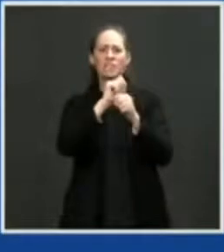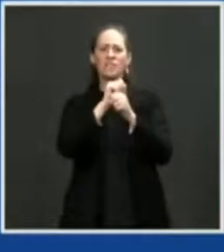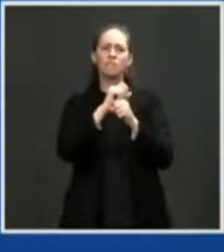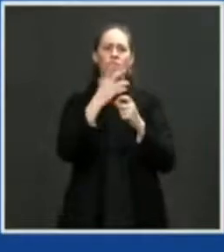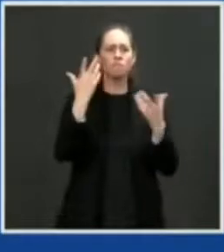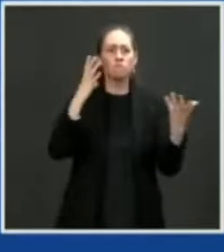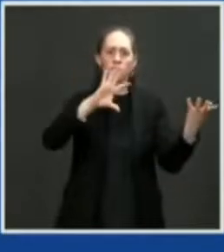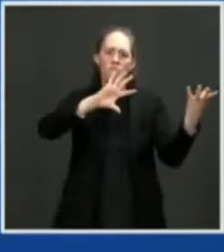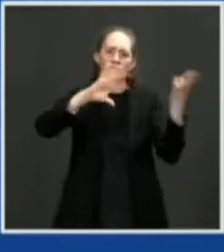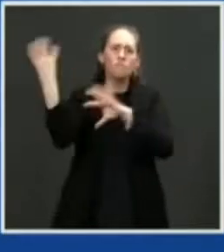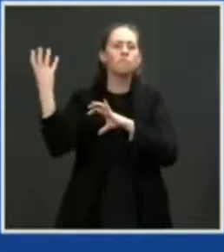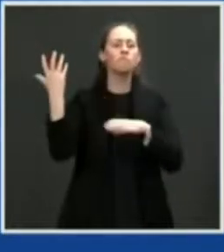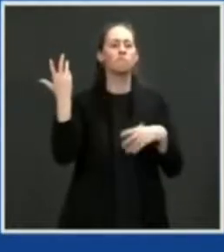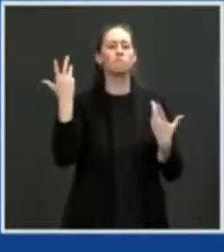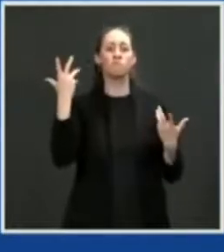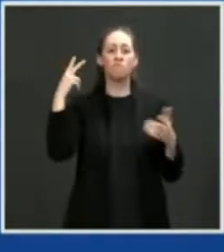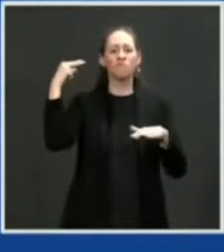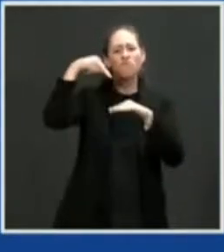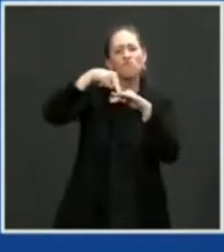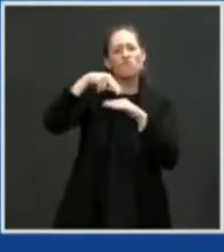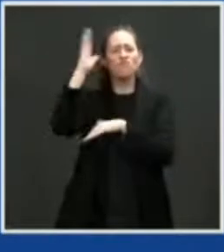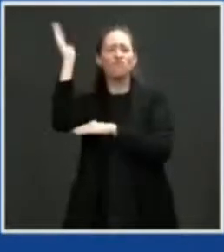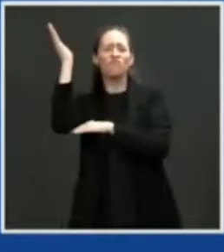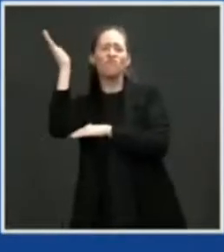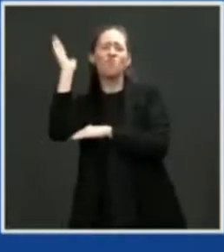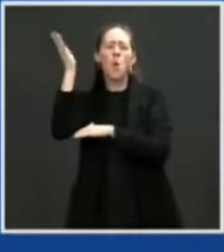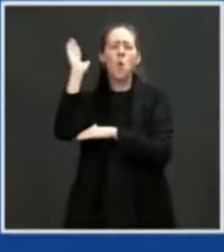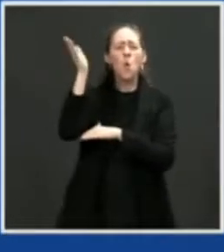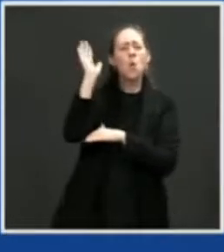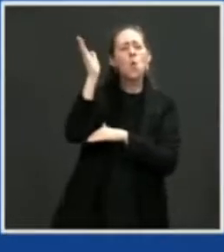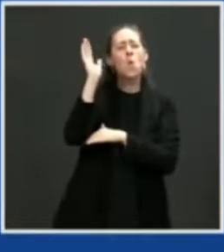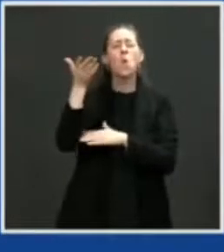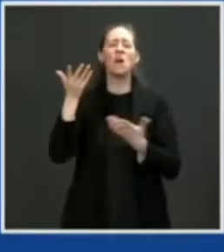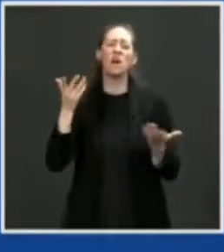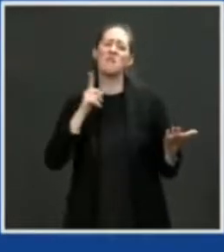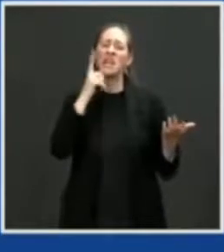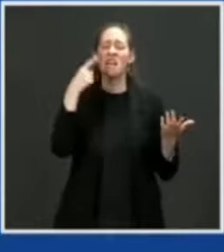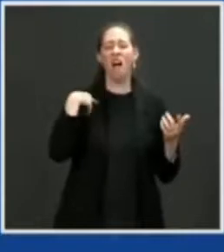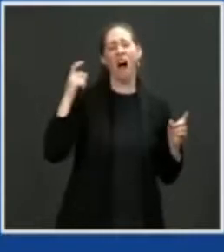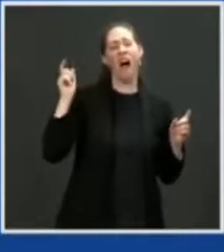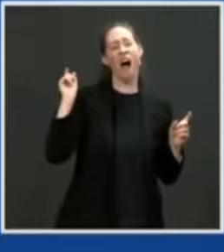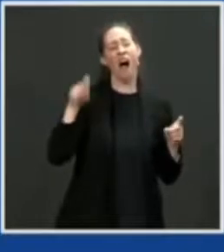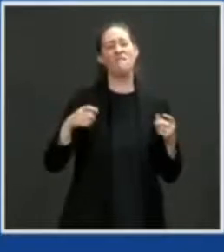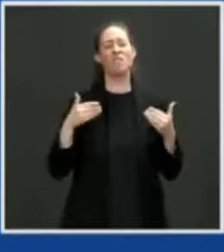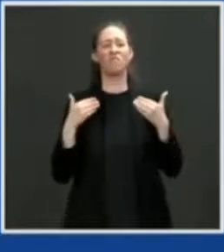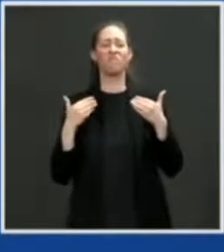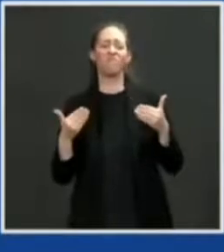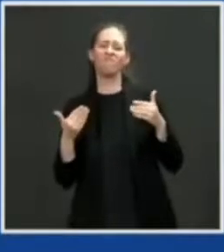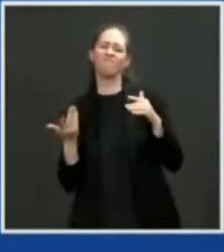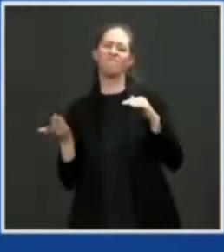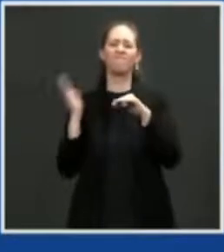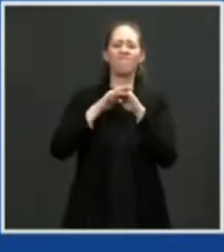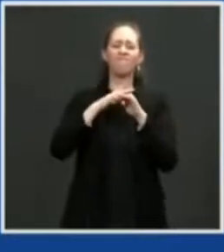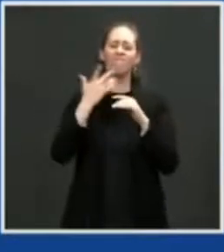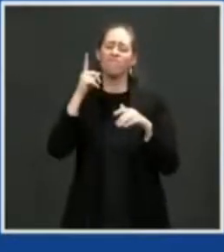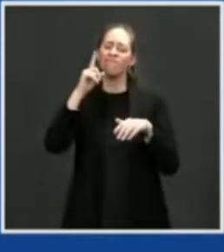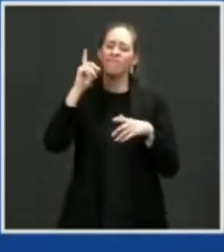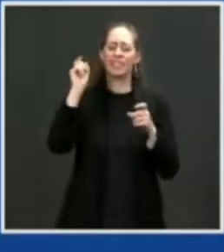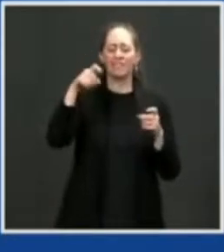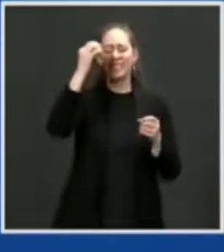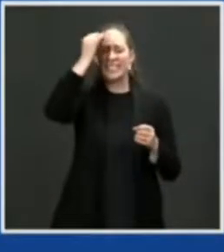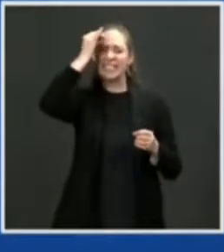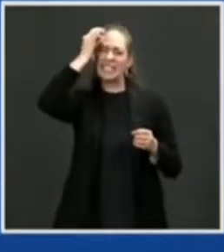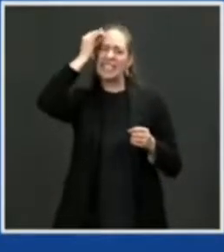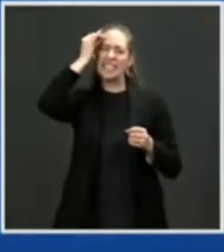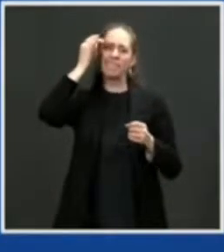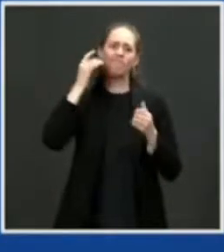I was then thinking. we'll have to go beyond what I'm talking about. Hey, I'm 140 years old, 140 teen. Okay, hang on.